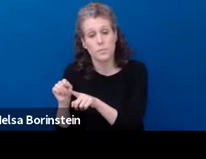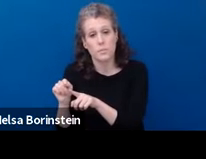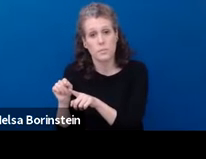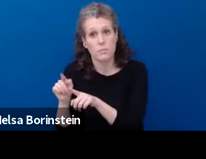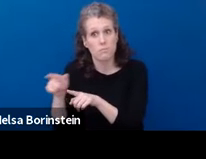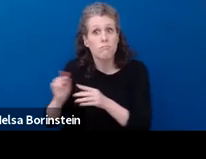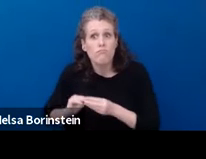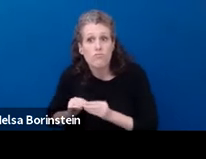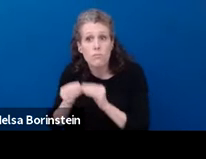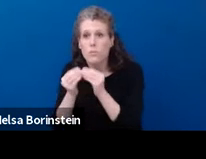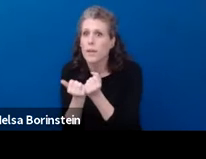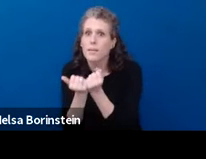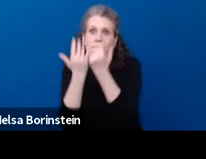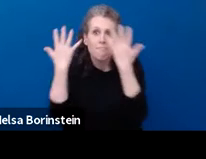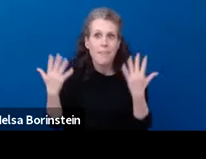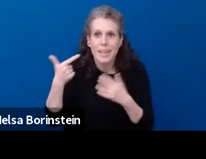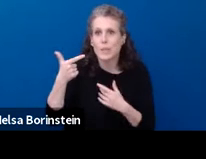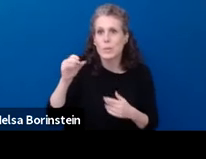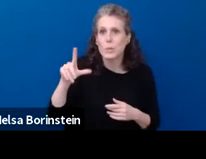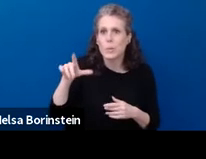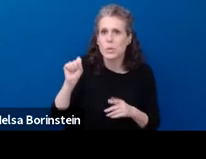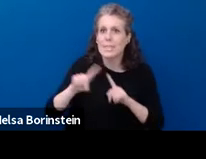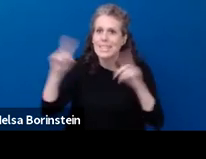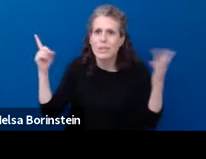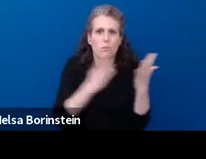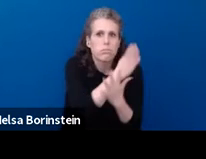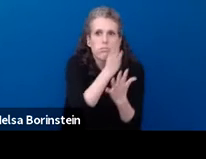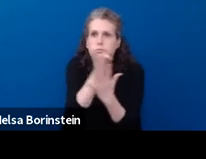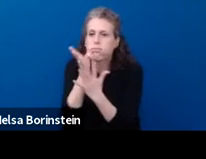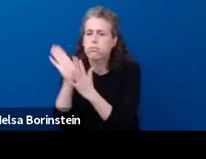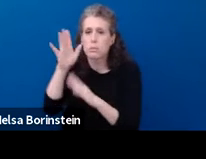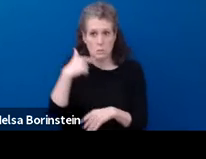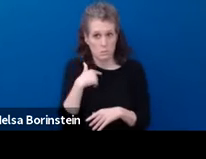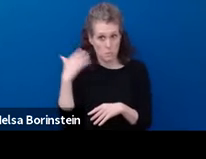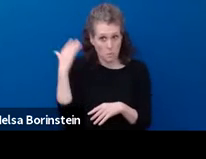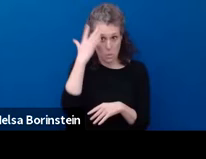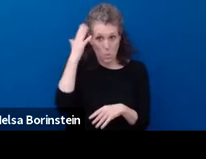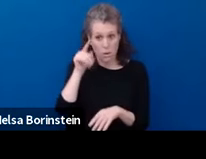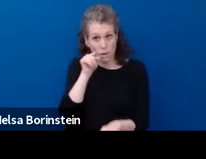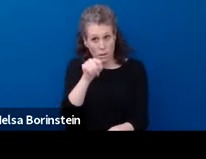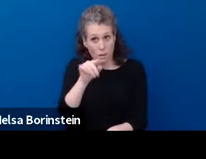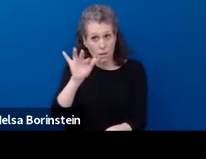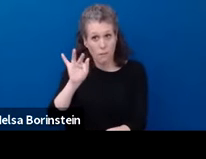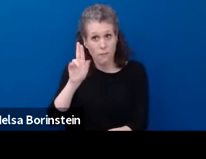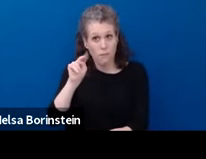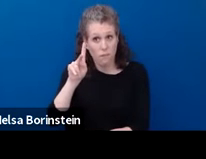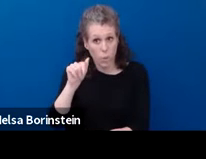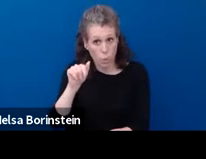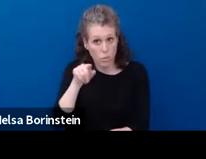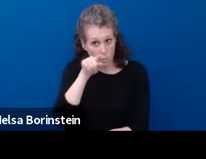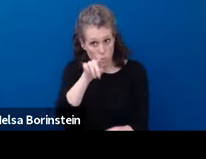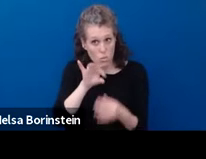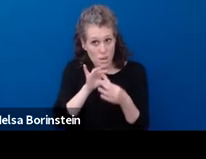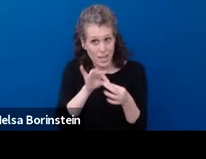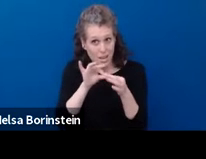developed a lot of tools in different areas. So I wonder if you at Funka have any connection with them, because